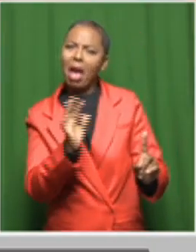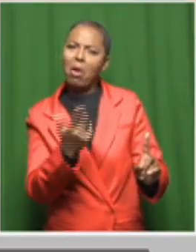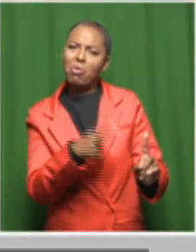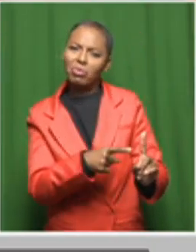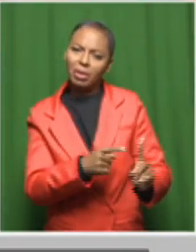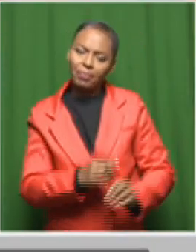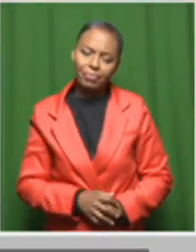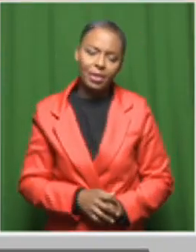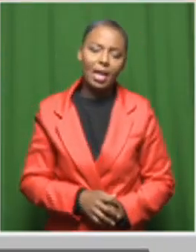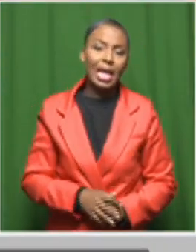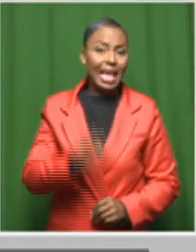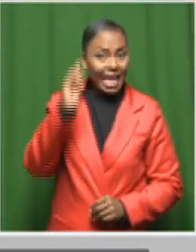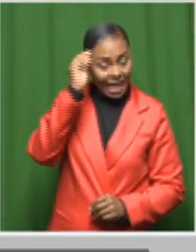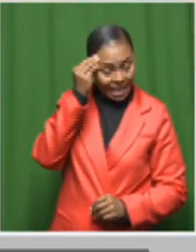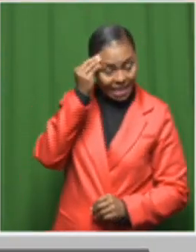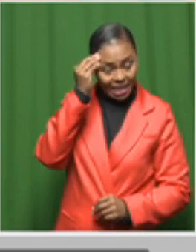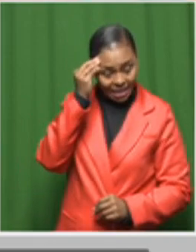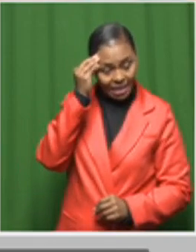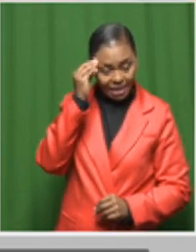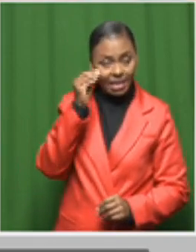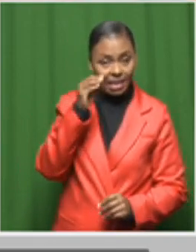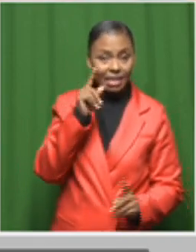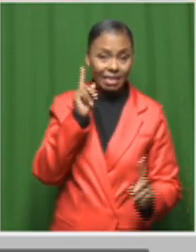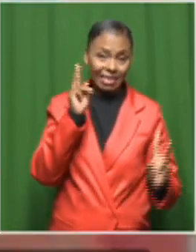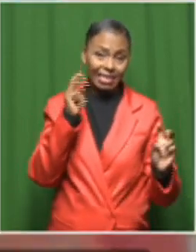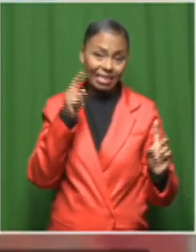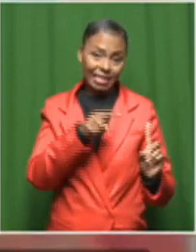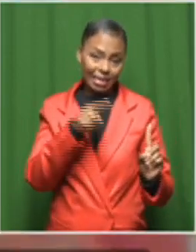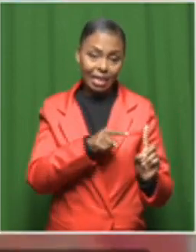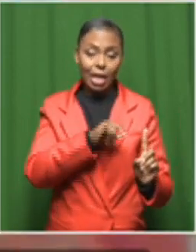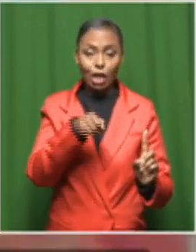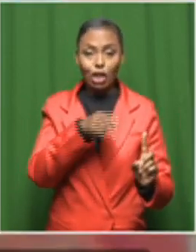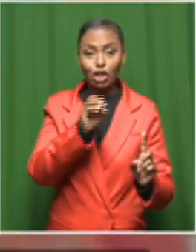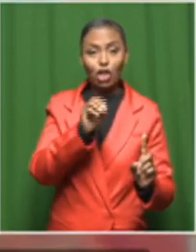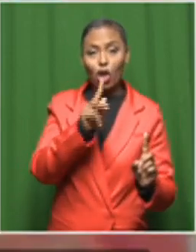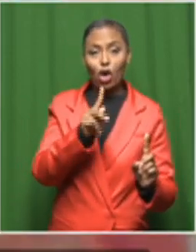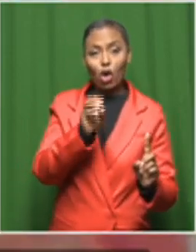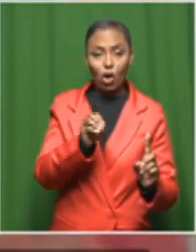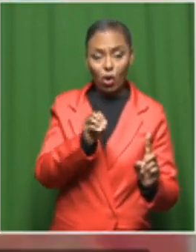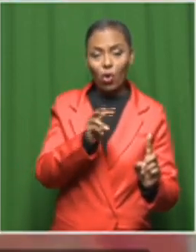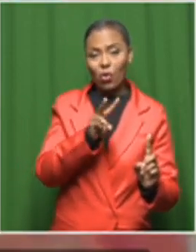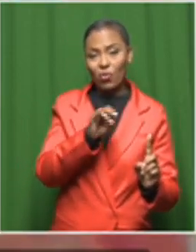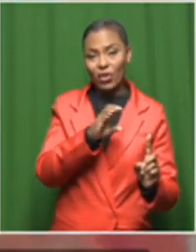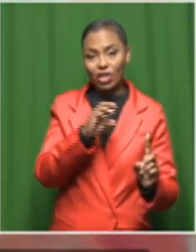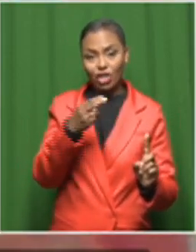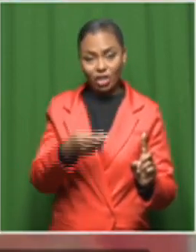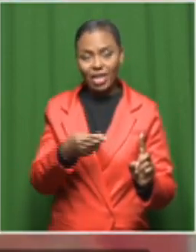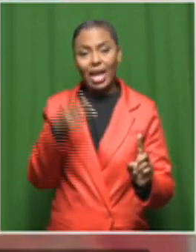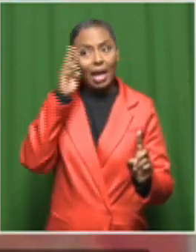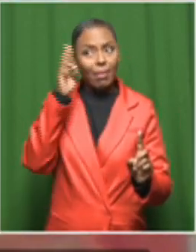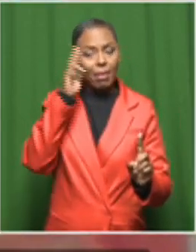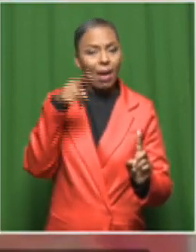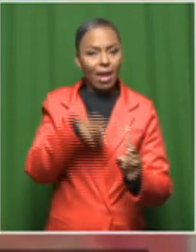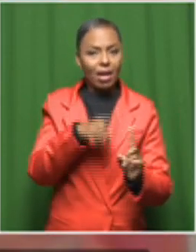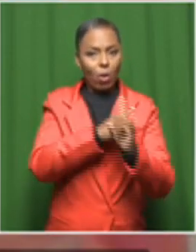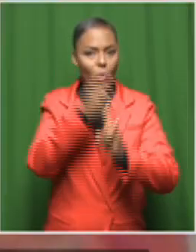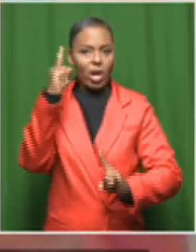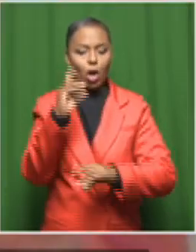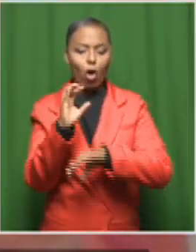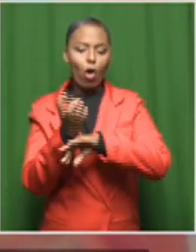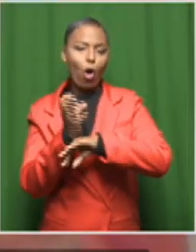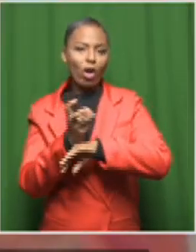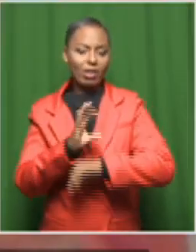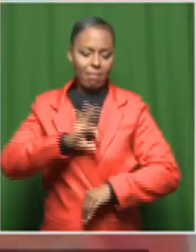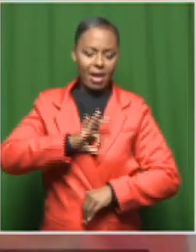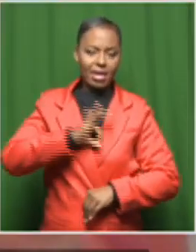very interesting situation with Djokovic. You must remember that he won the gold medal on these courts last year in